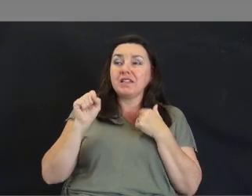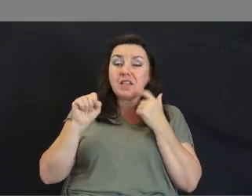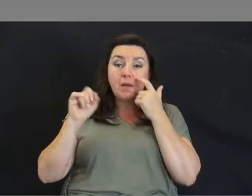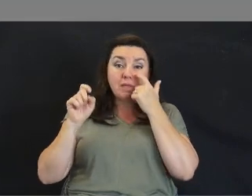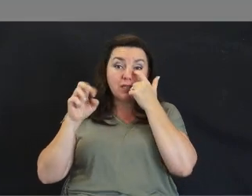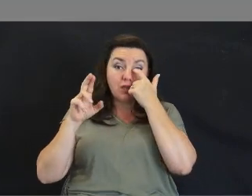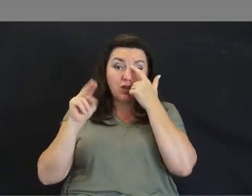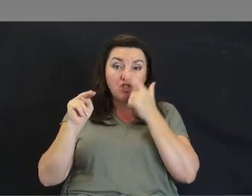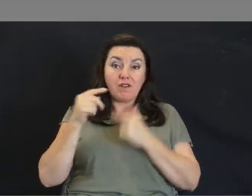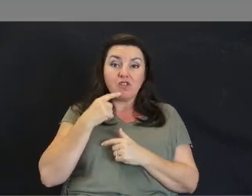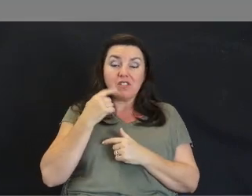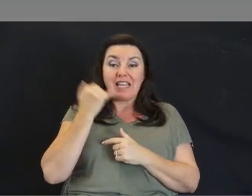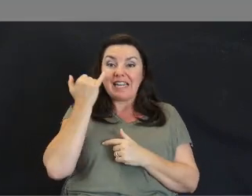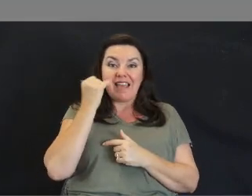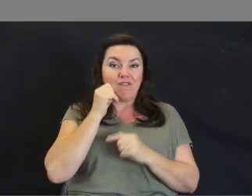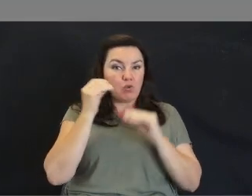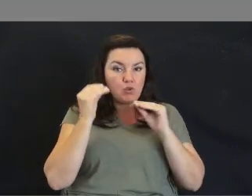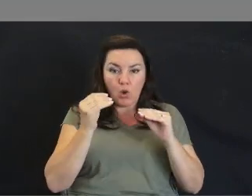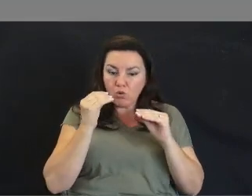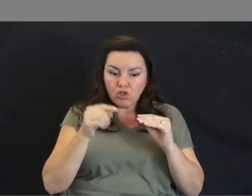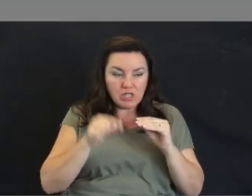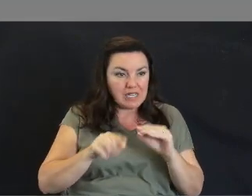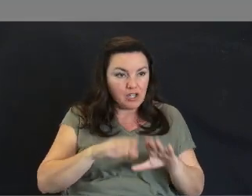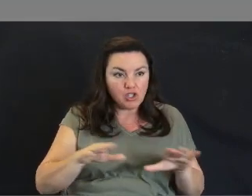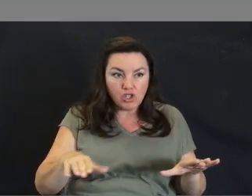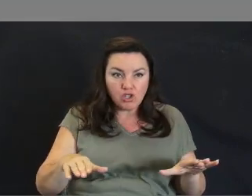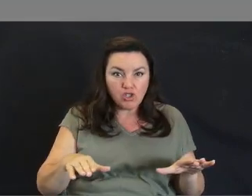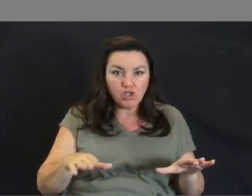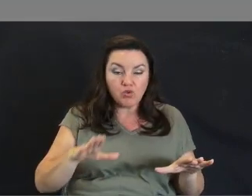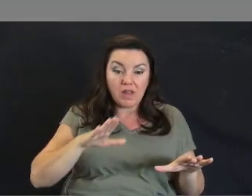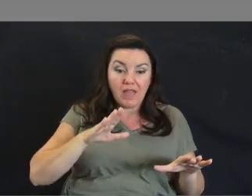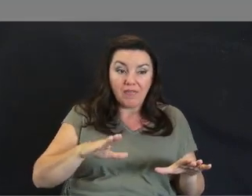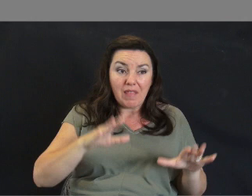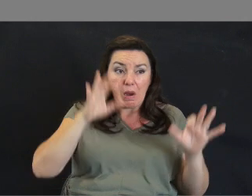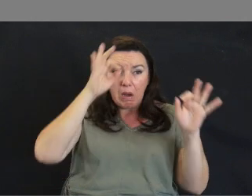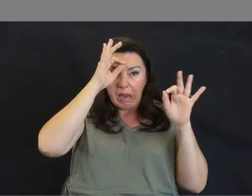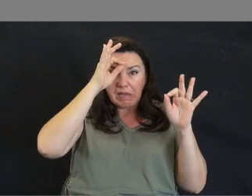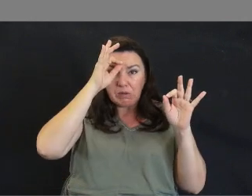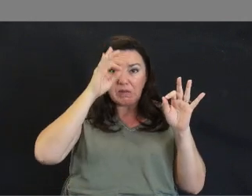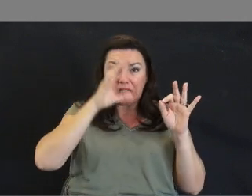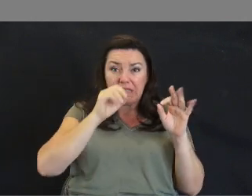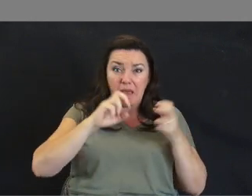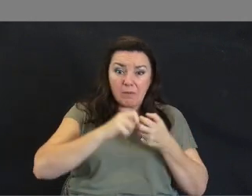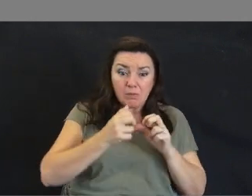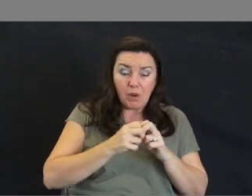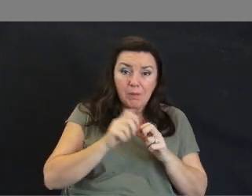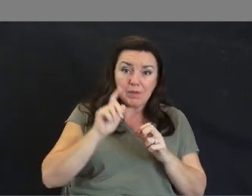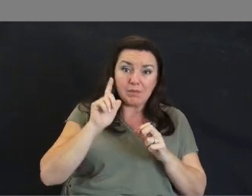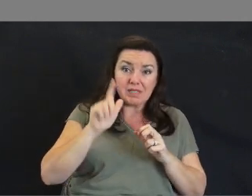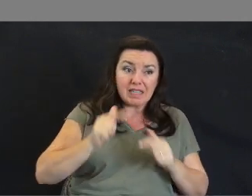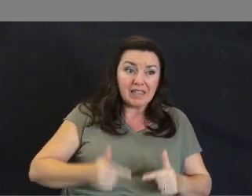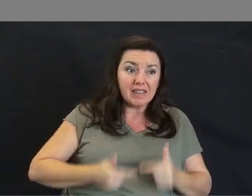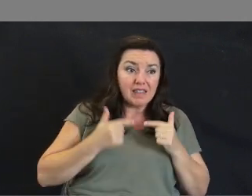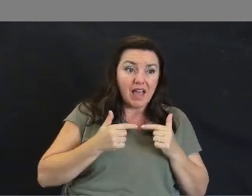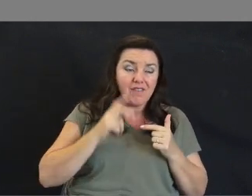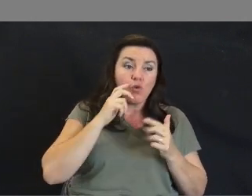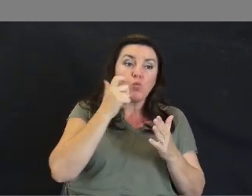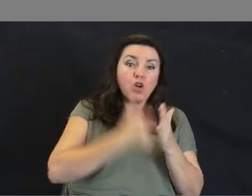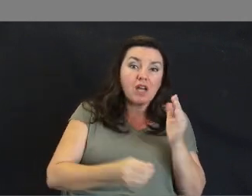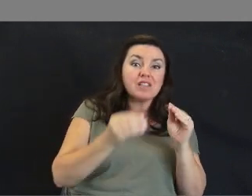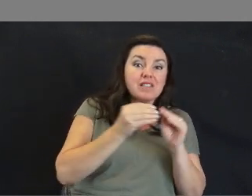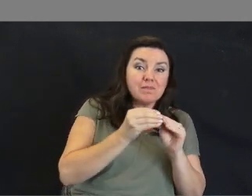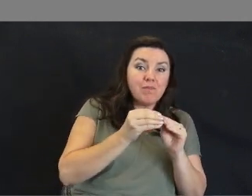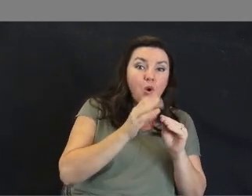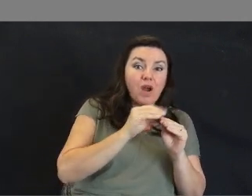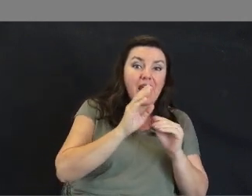children Are untaught Their ignorance And vices Will in the future Life Cost us much Deer In their